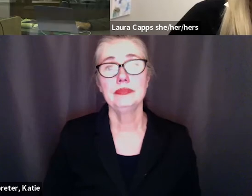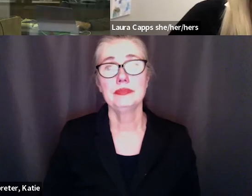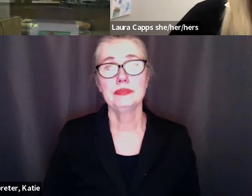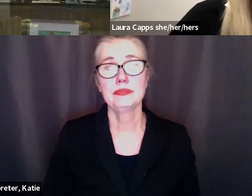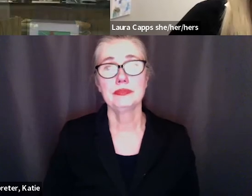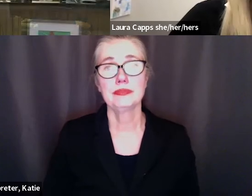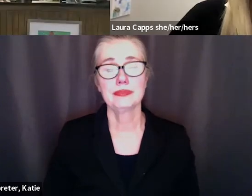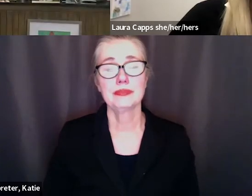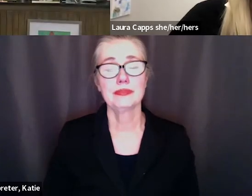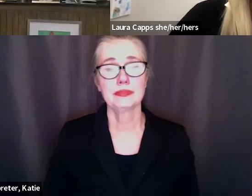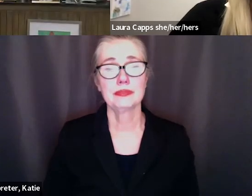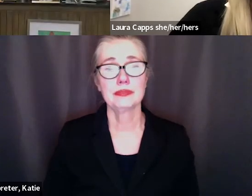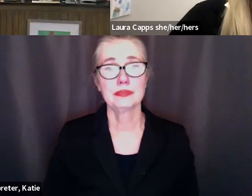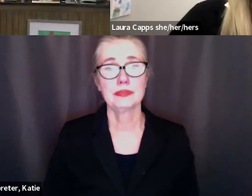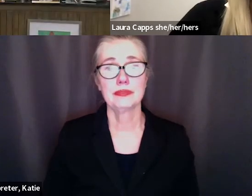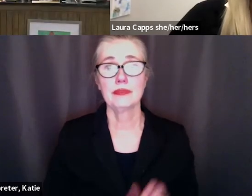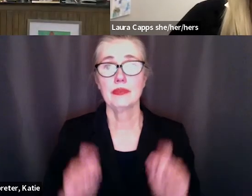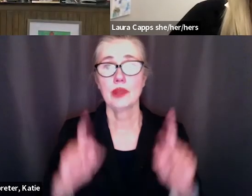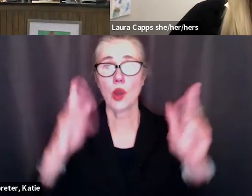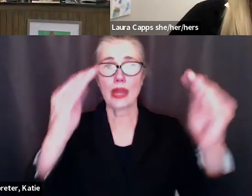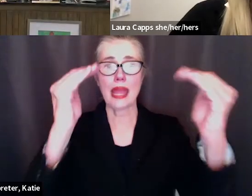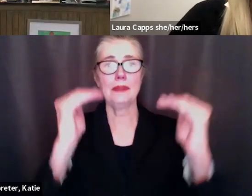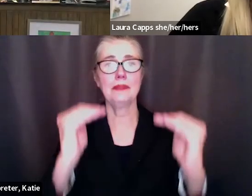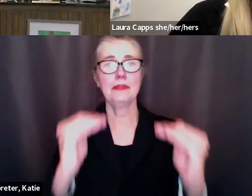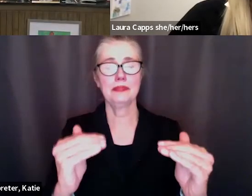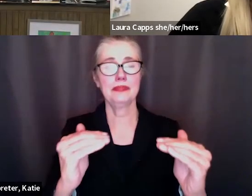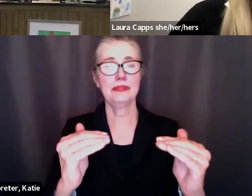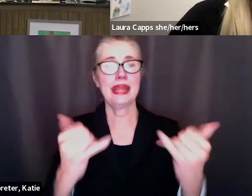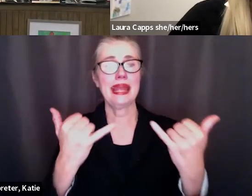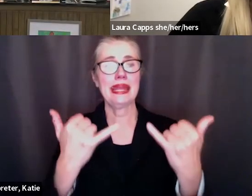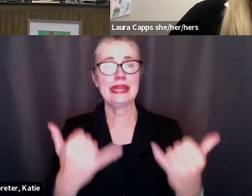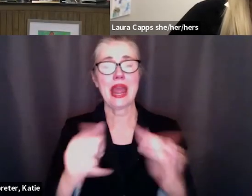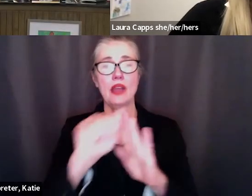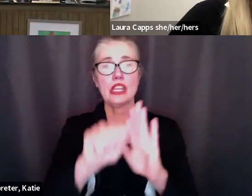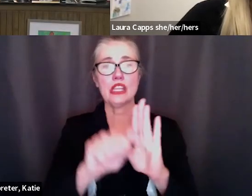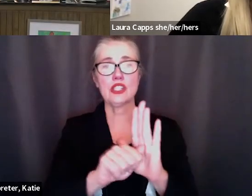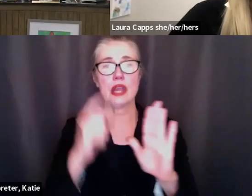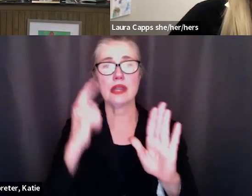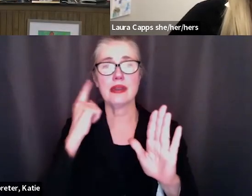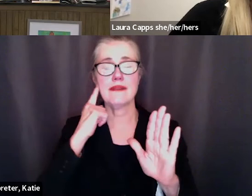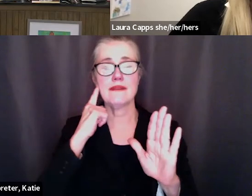okay um so we'll go on to the consent agenda now